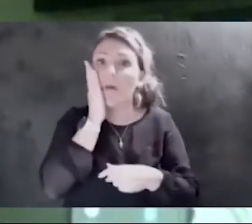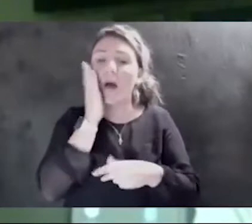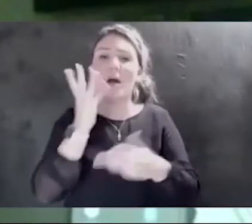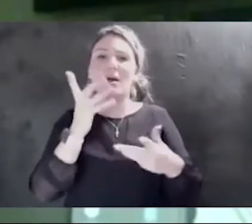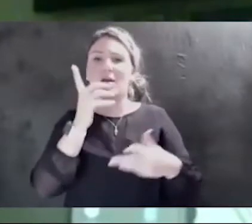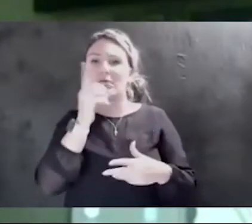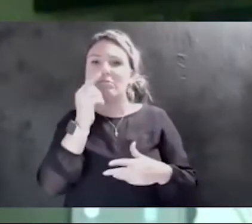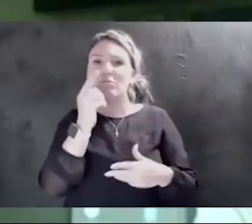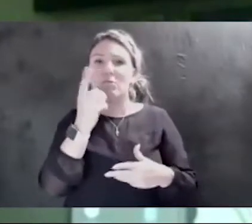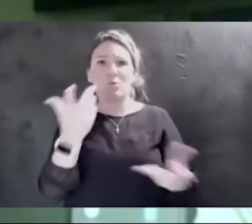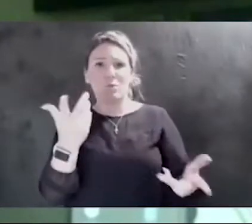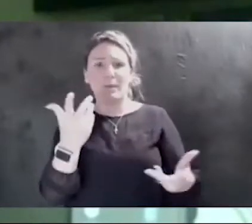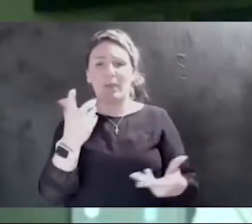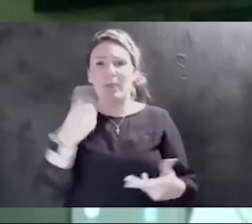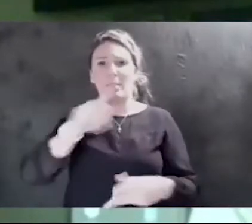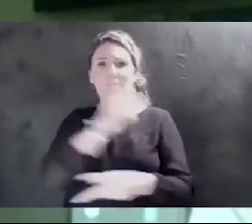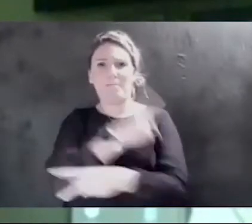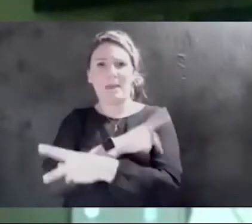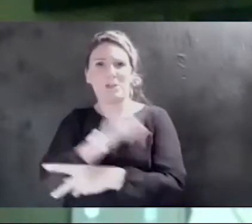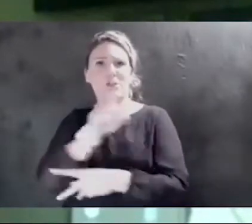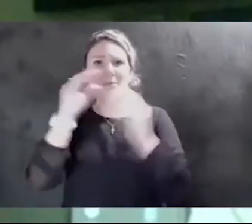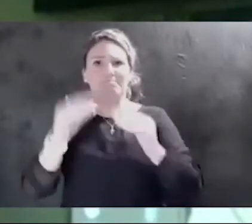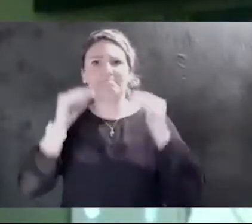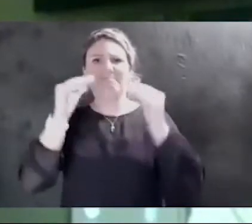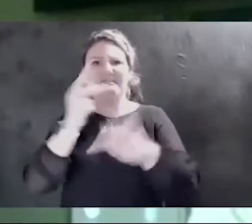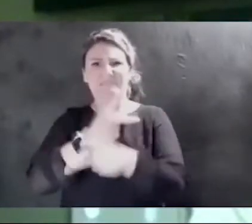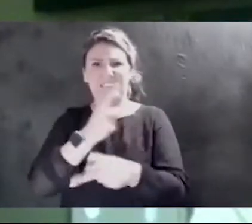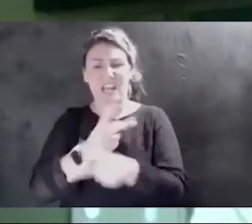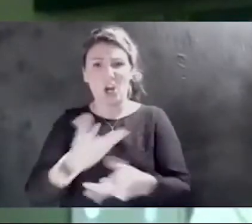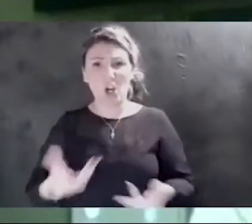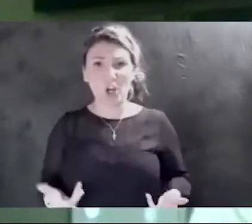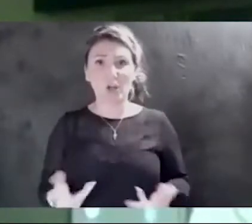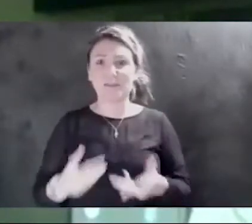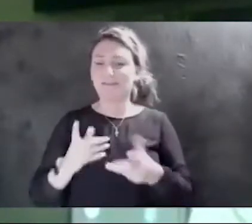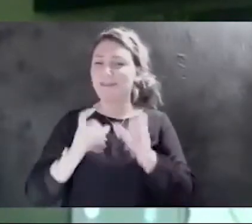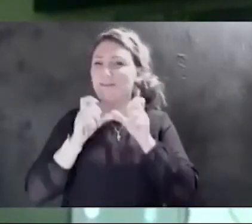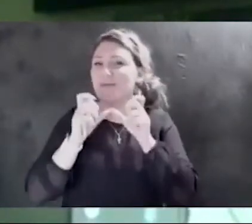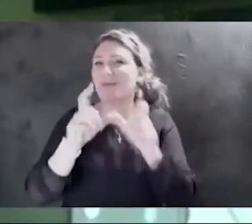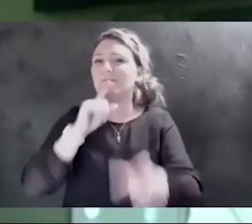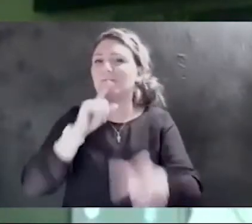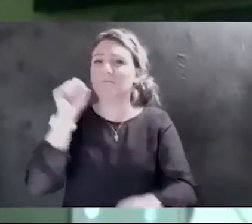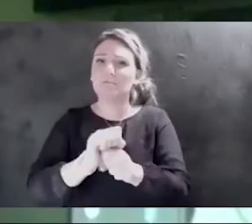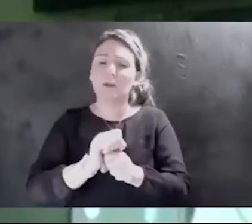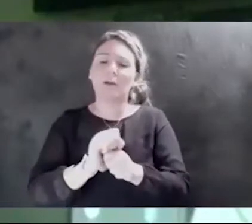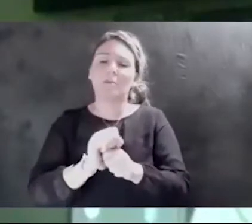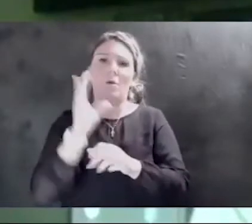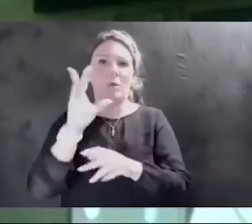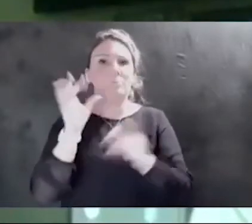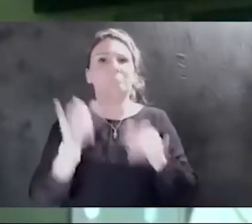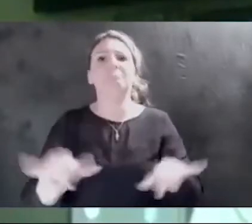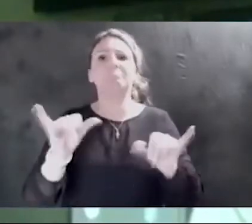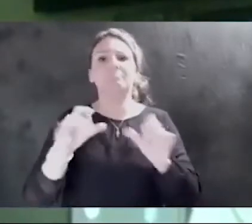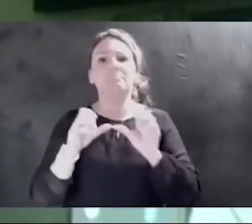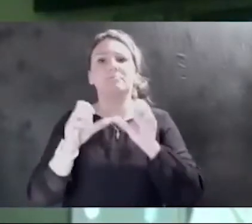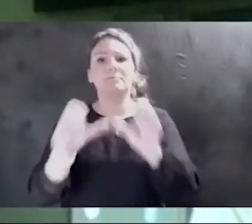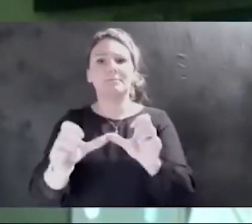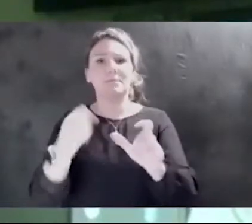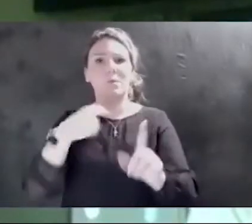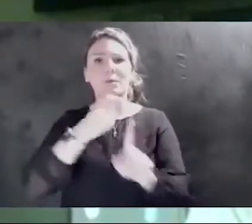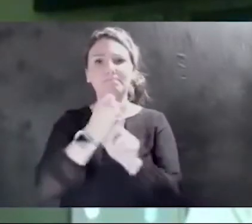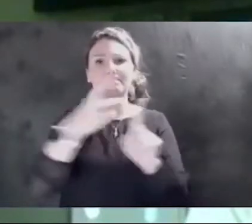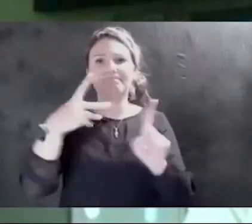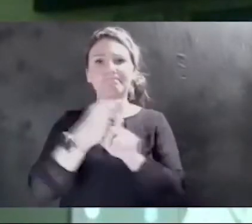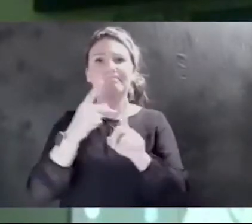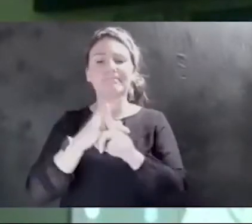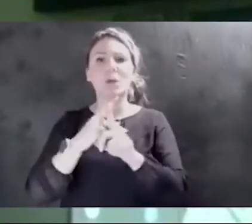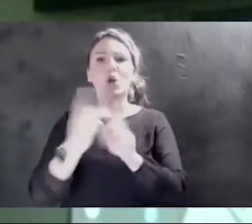needed that next level of care. It's been an ongoing commitment that we are continuing. We're expanding our remote patient